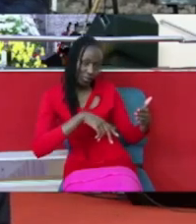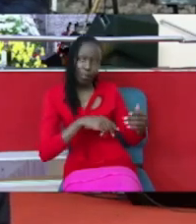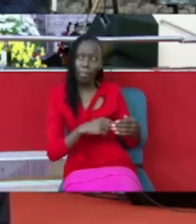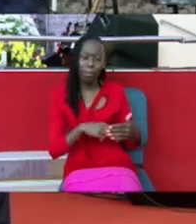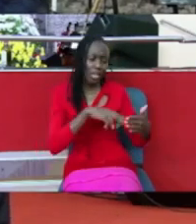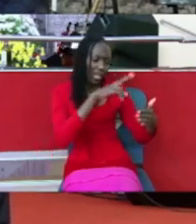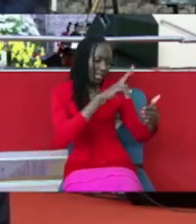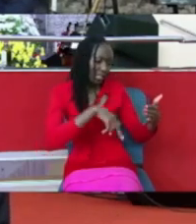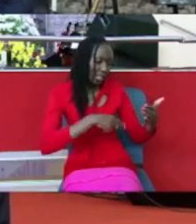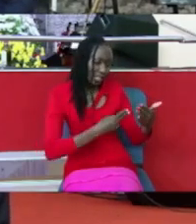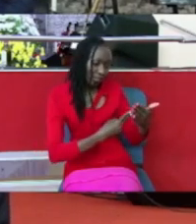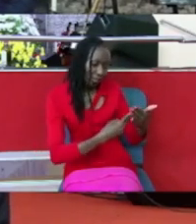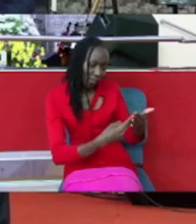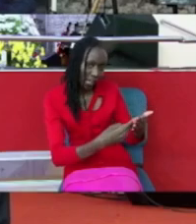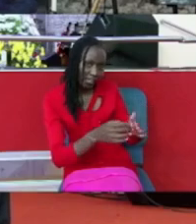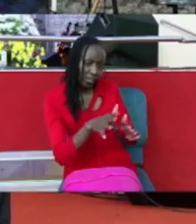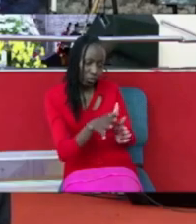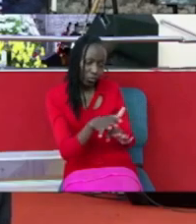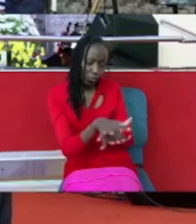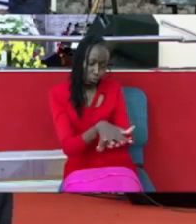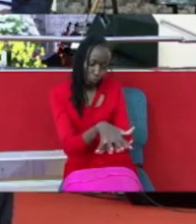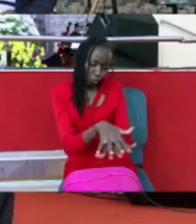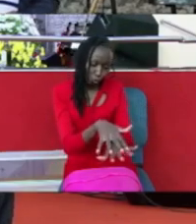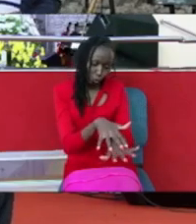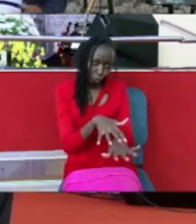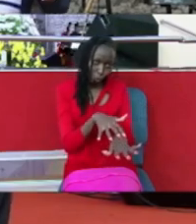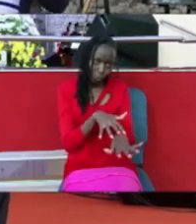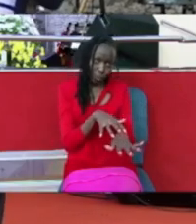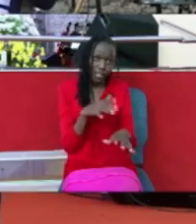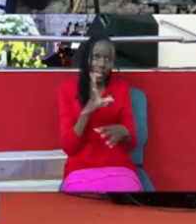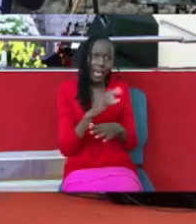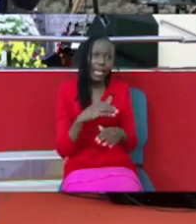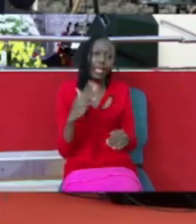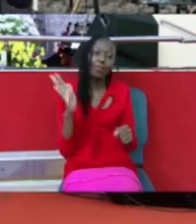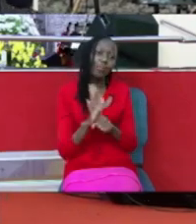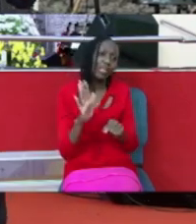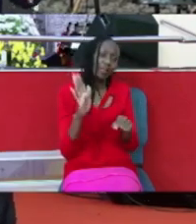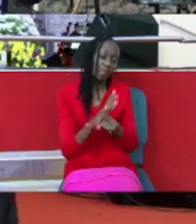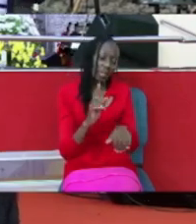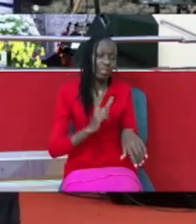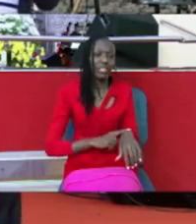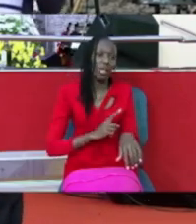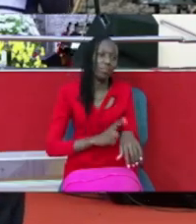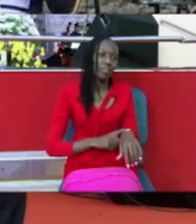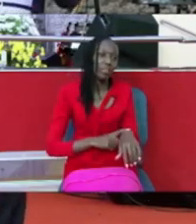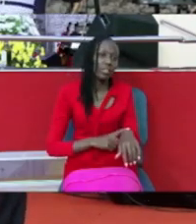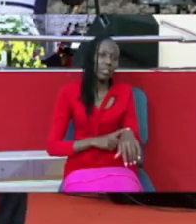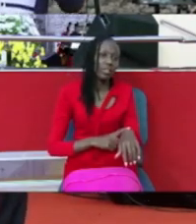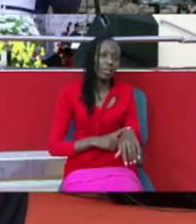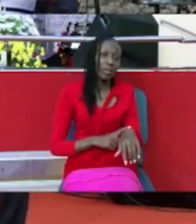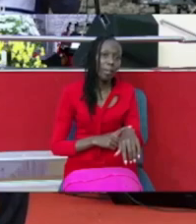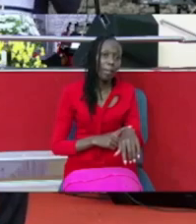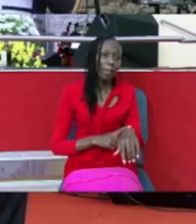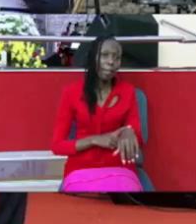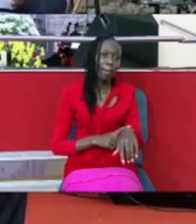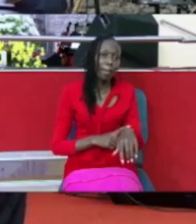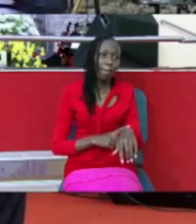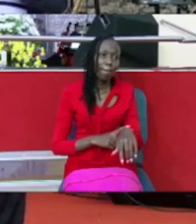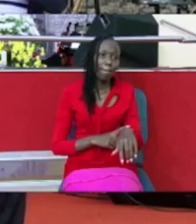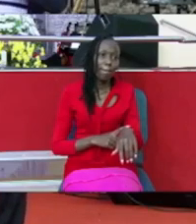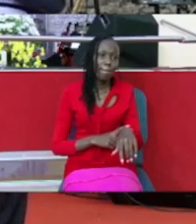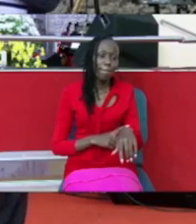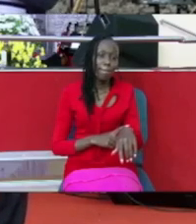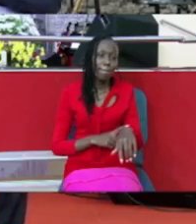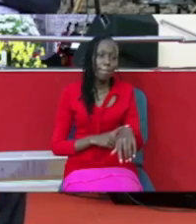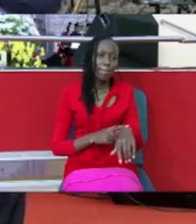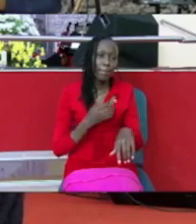verses slowly and several times. Usoma mistari ile kwa upole ama pasipo na haraka